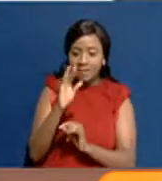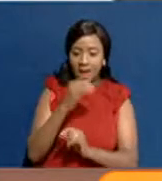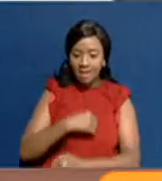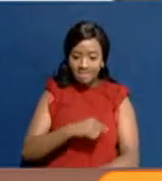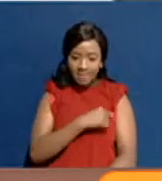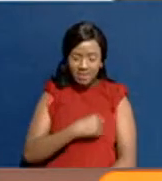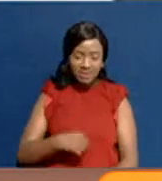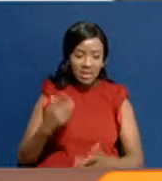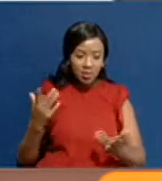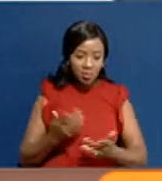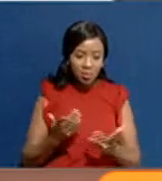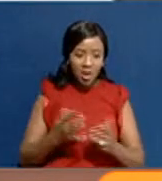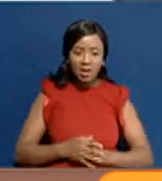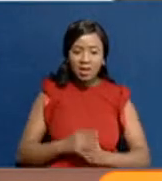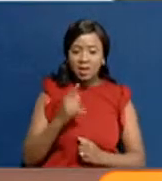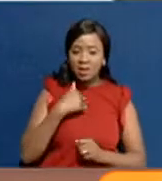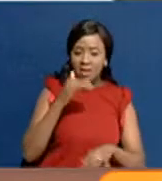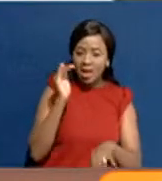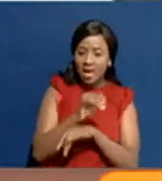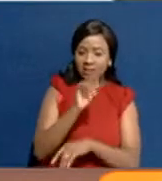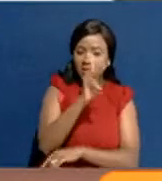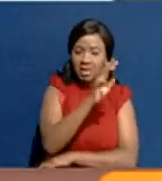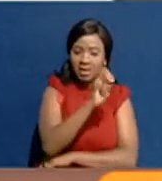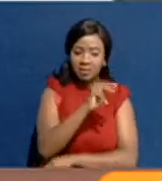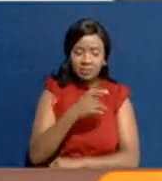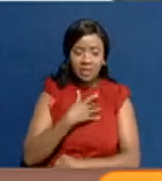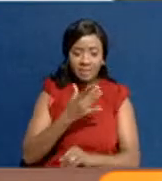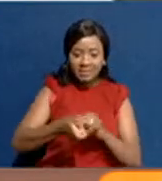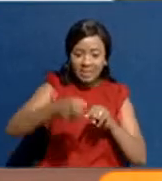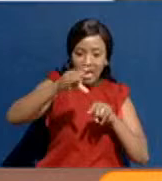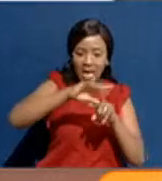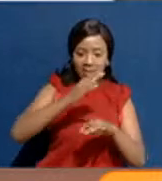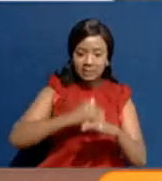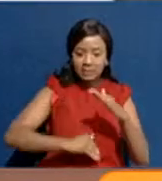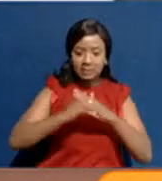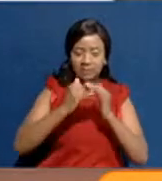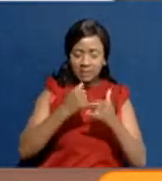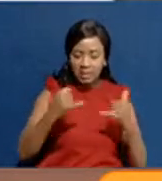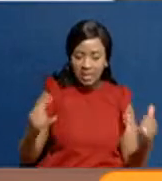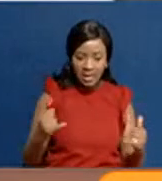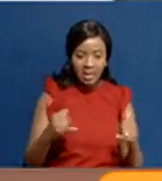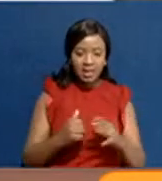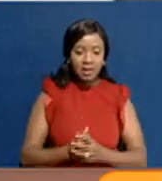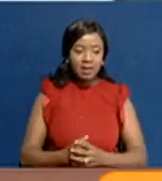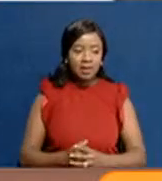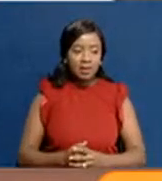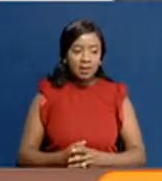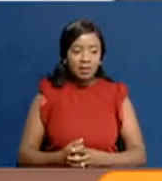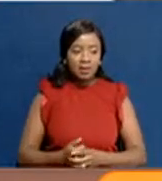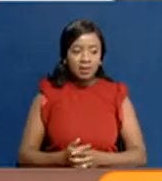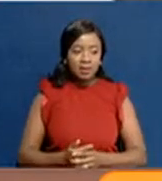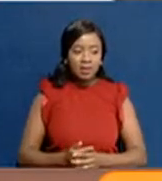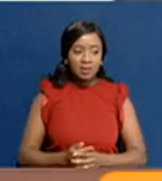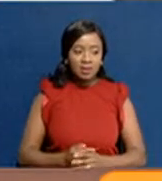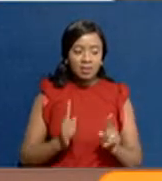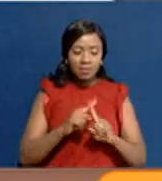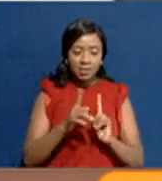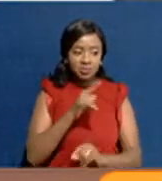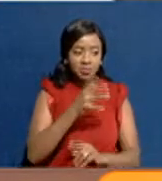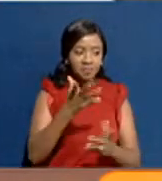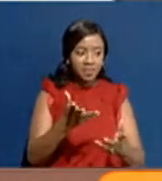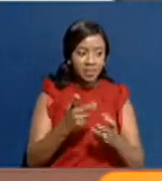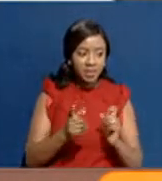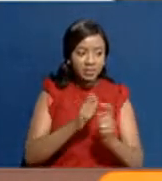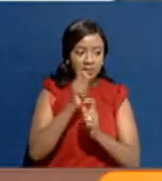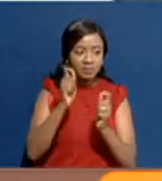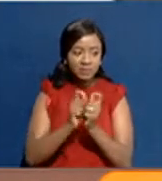she wrote to KEMSA asking them to extend the deadline to 10th of March. And the basis of that was that she needed the specifications